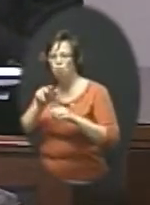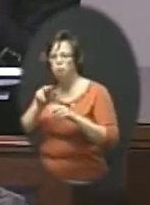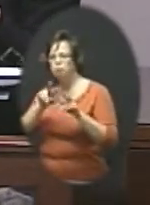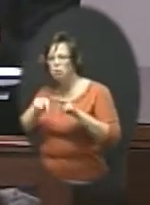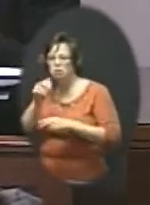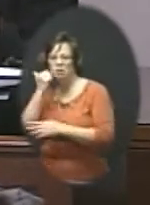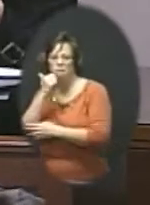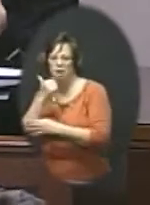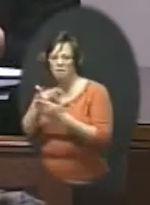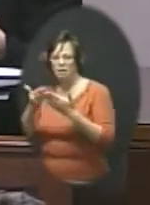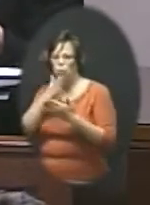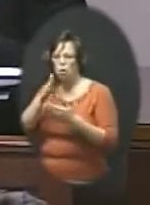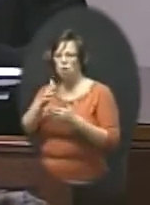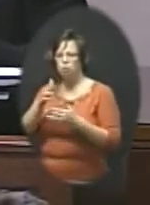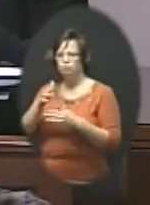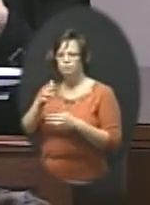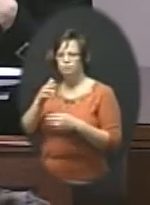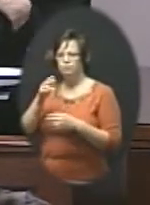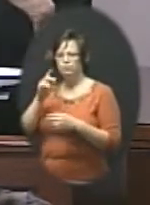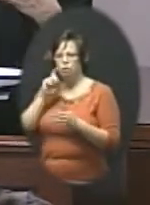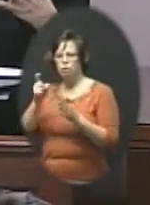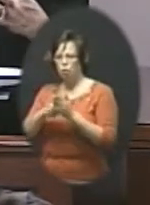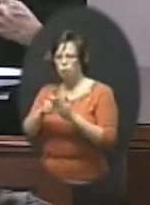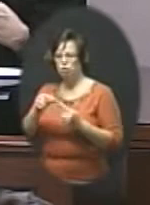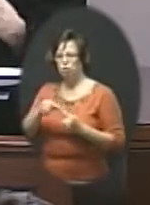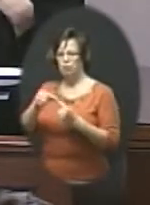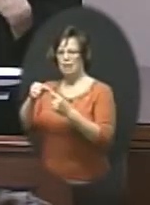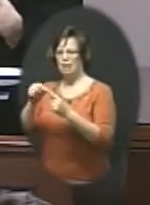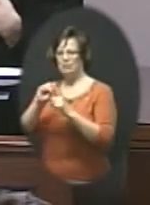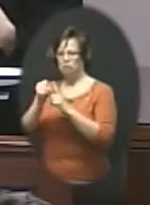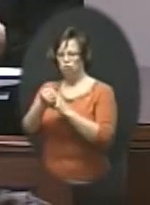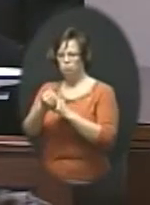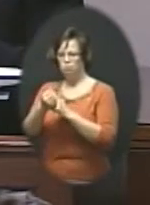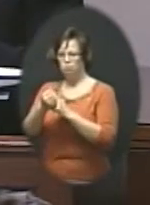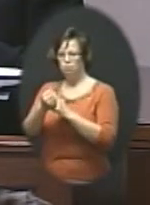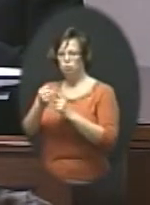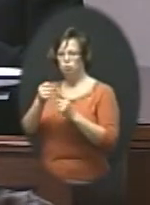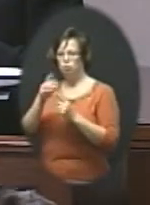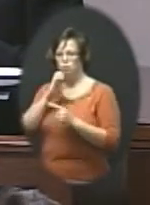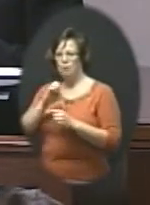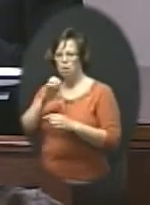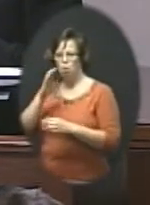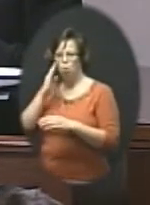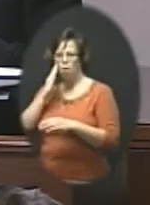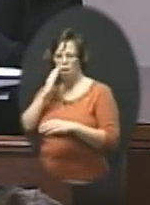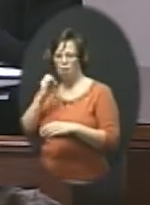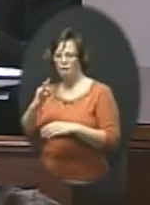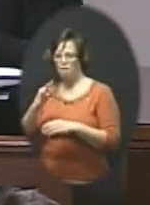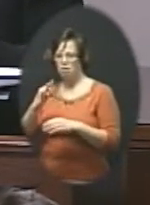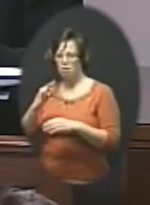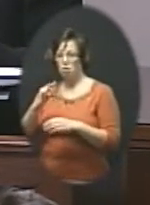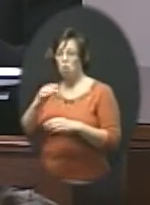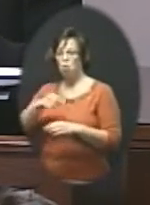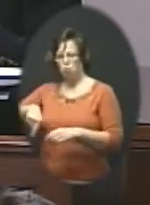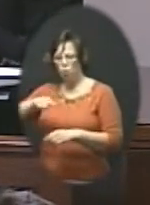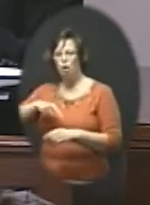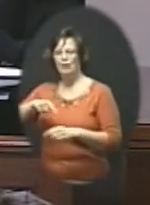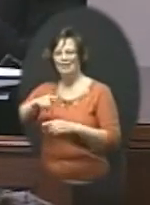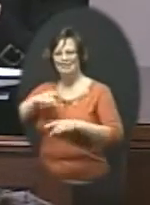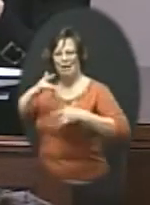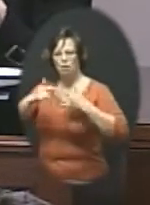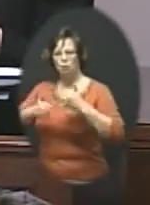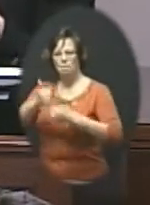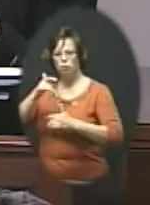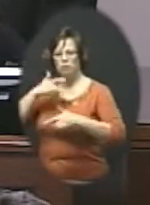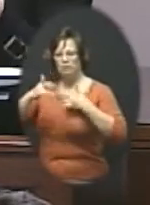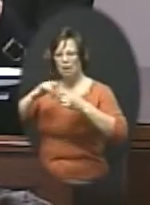stuff, you really will pick up on unique circumstances to be aware of. So we're excited. We're most